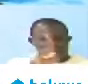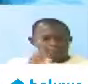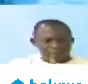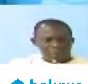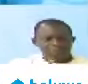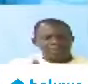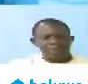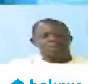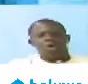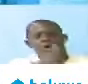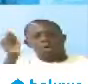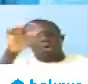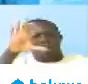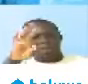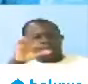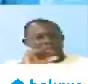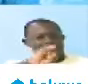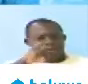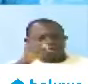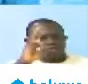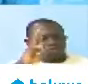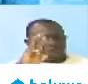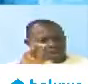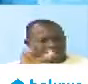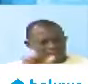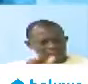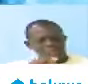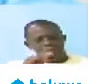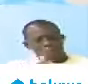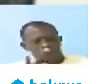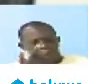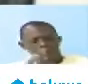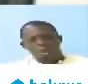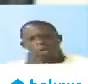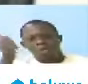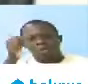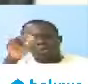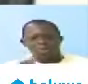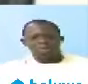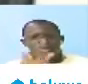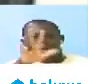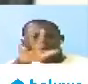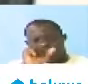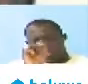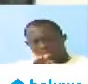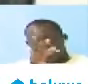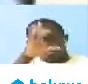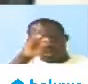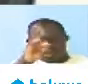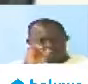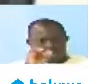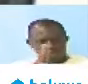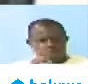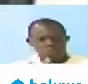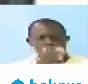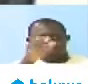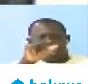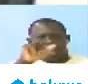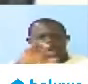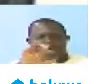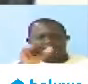or Waju Arabia? How did you find yourself there? Saying it is not an effant in Tarandino in Kafulu, Tajura